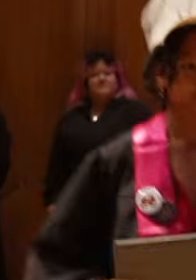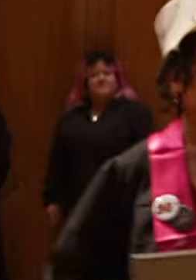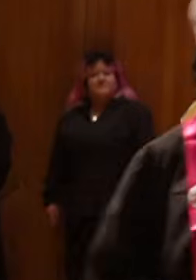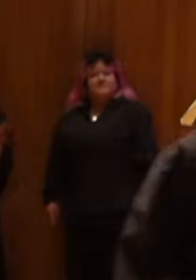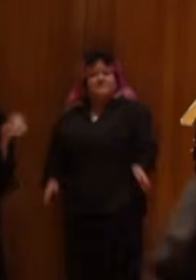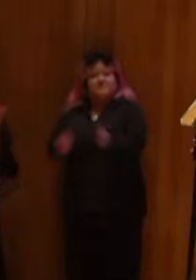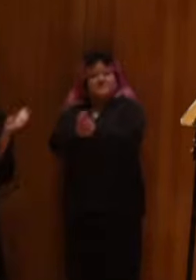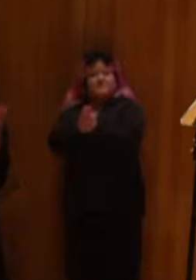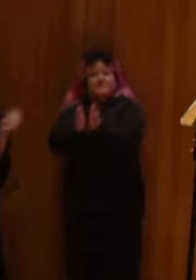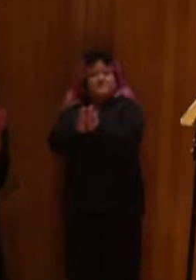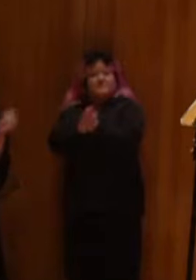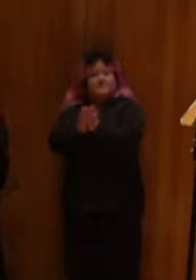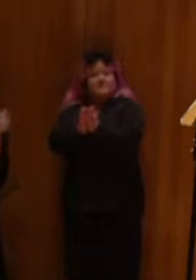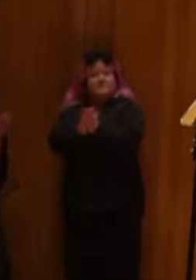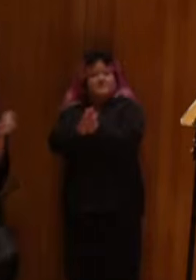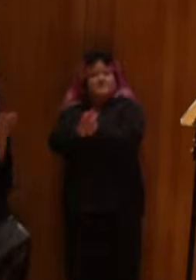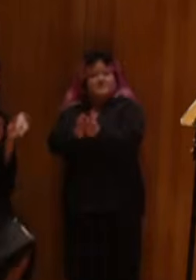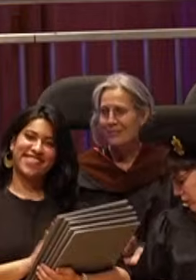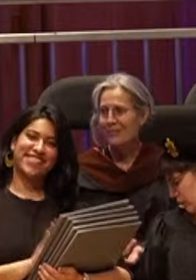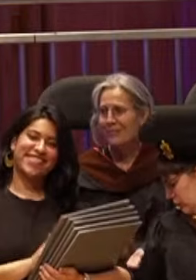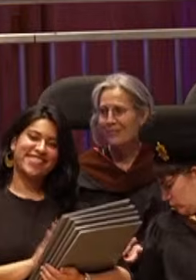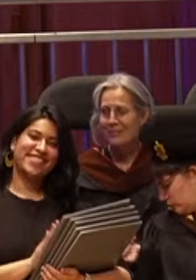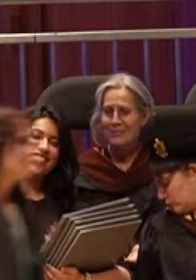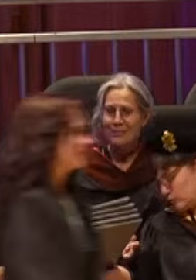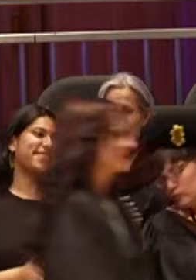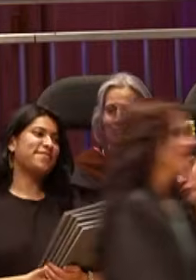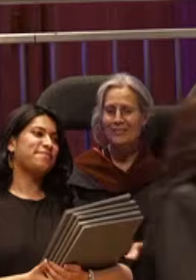Ava Mackay, cum laude.